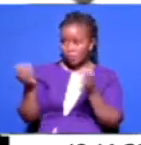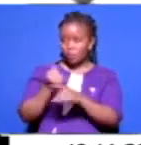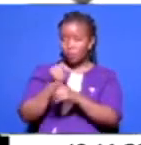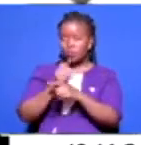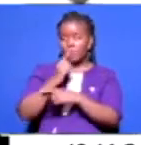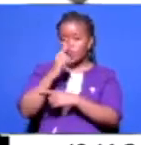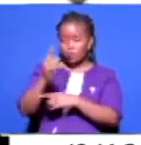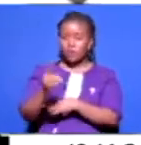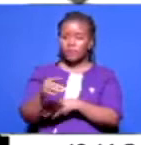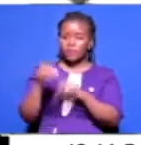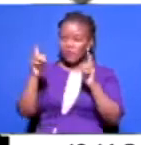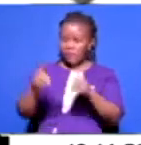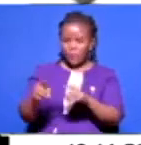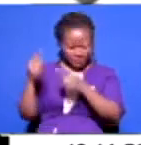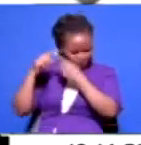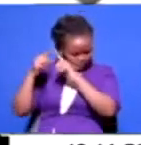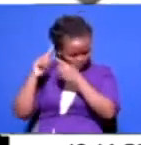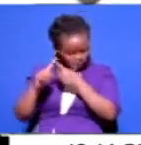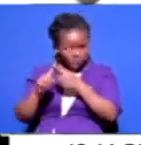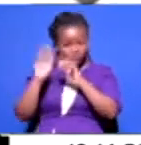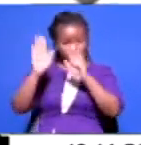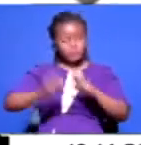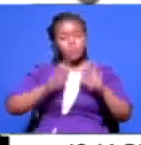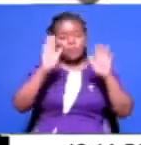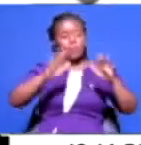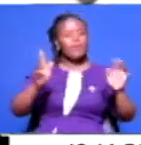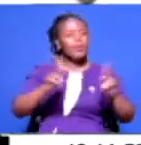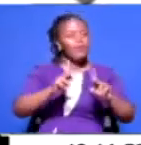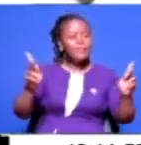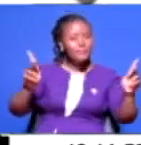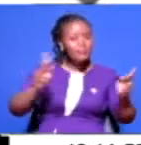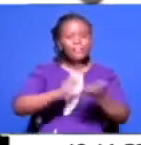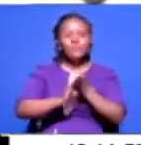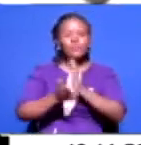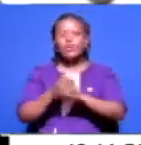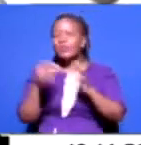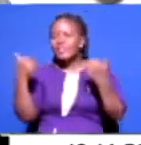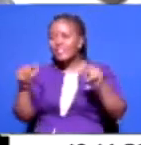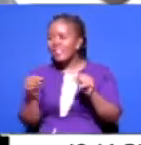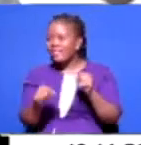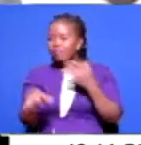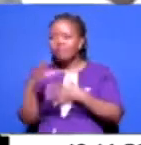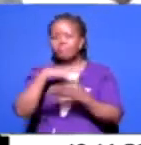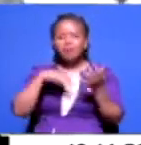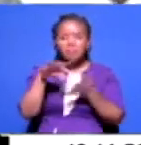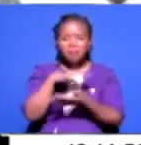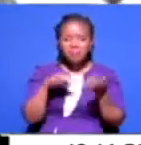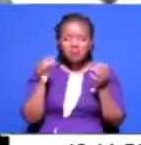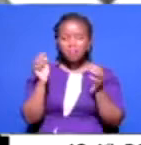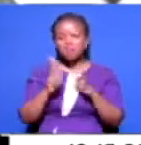thoughts peacefully without interfering